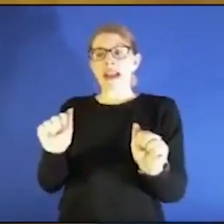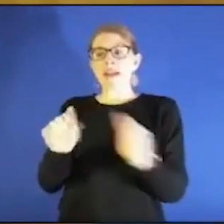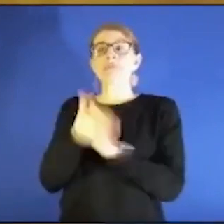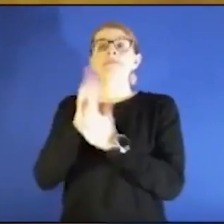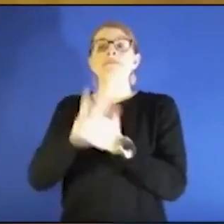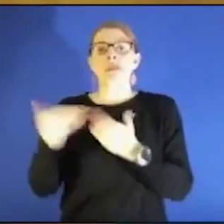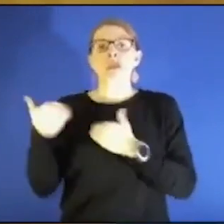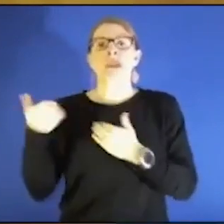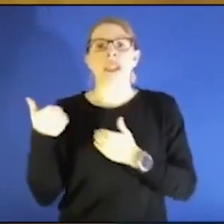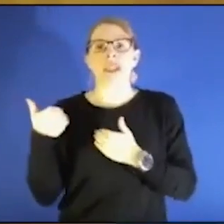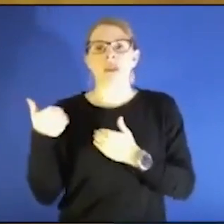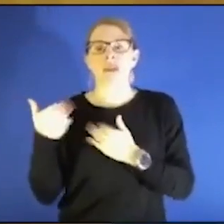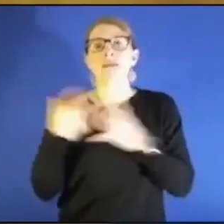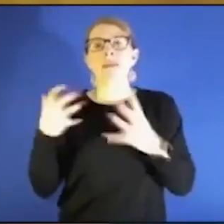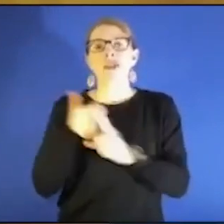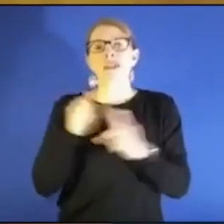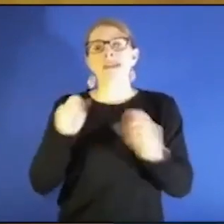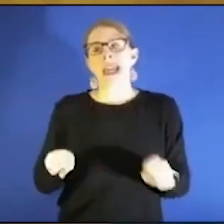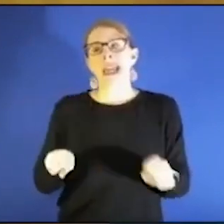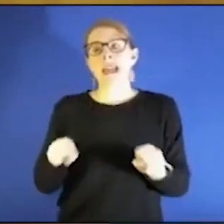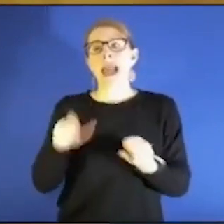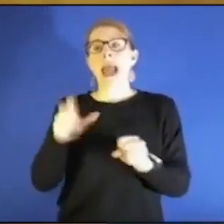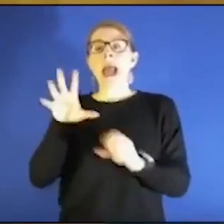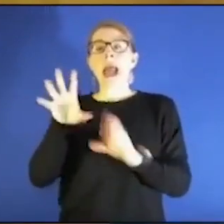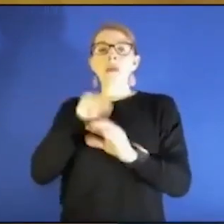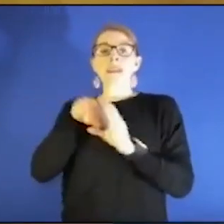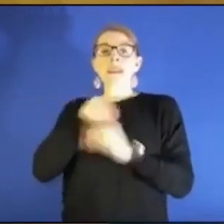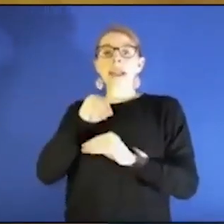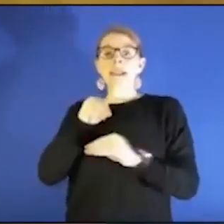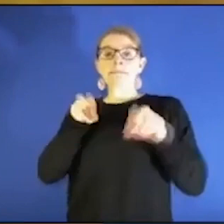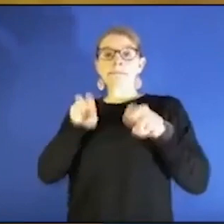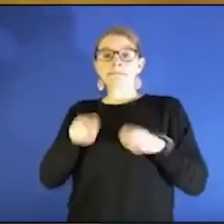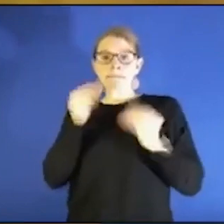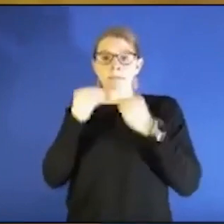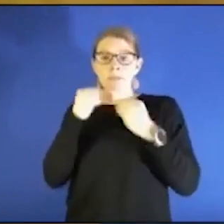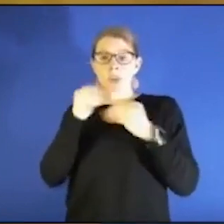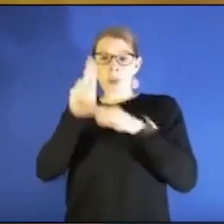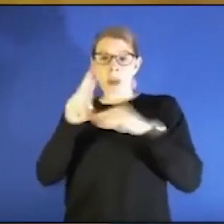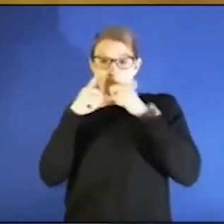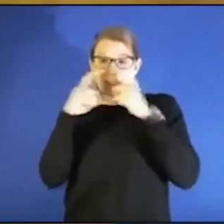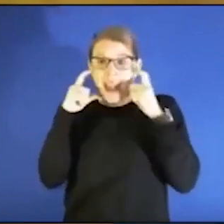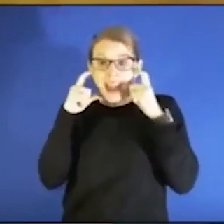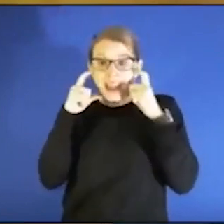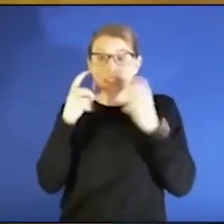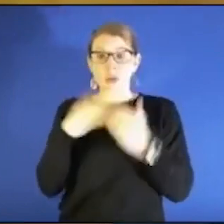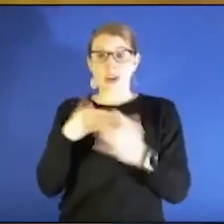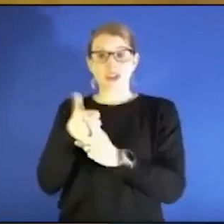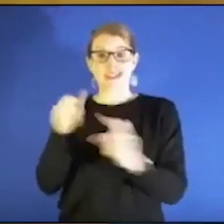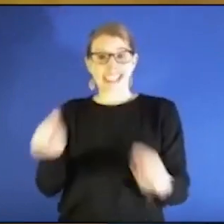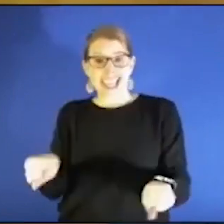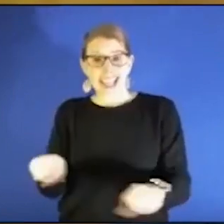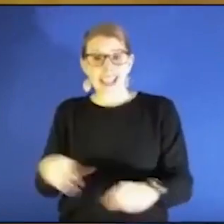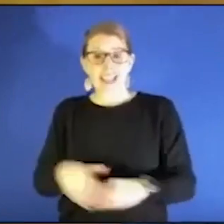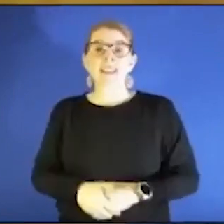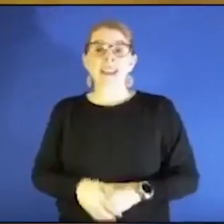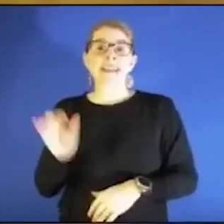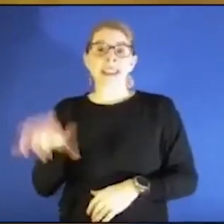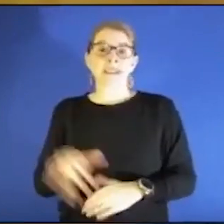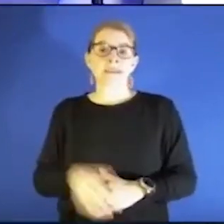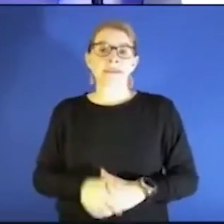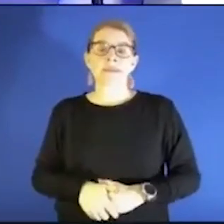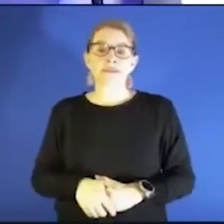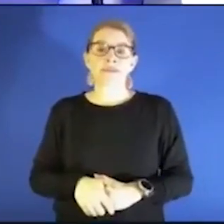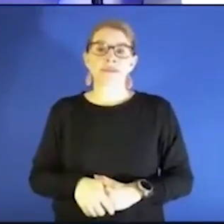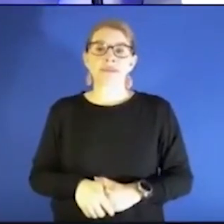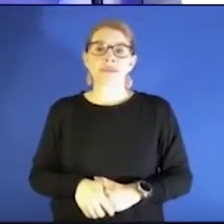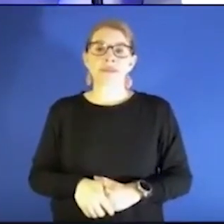Take advantage of the outdoor dining if it's available. Wear your masks when you can, that sort of thing. Yeah,